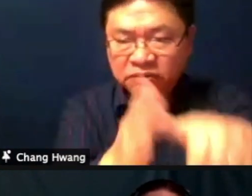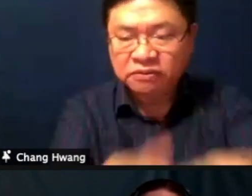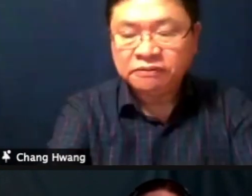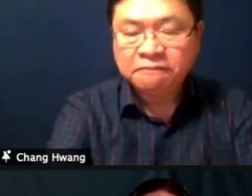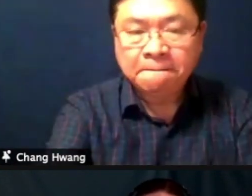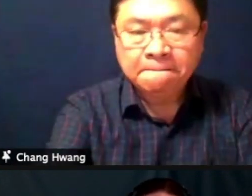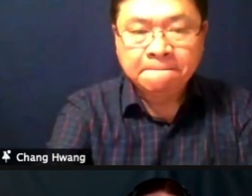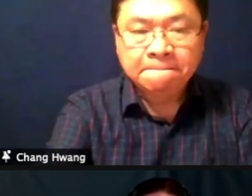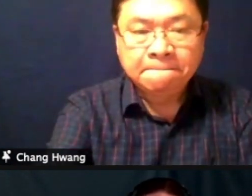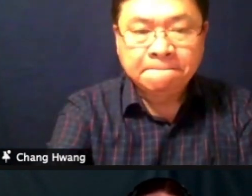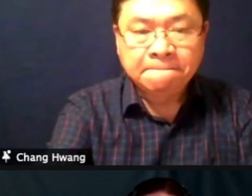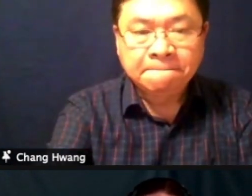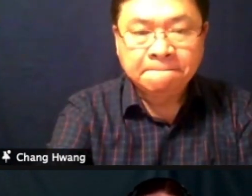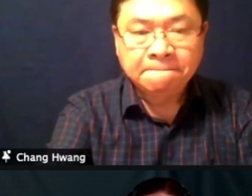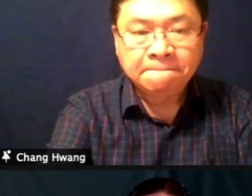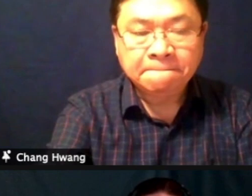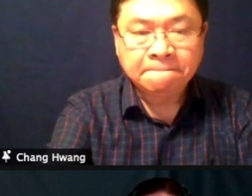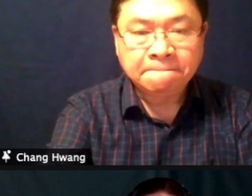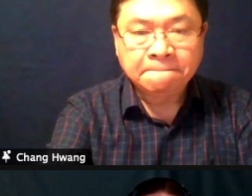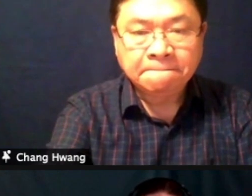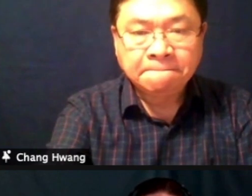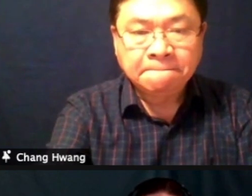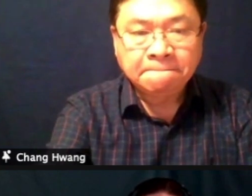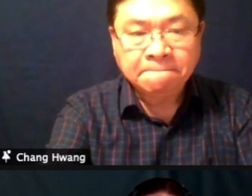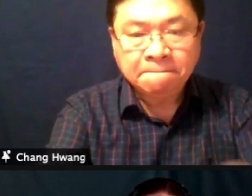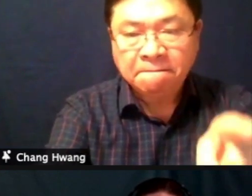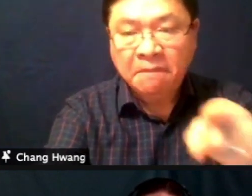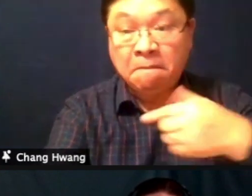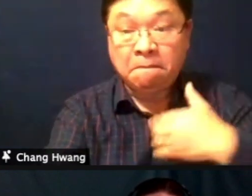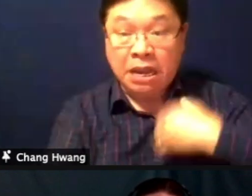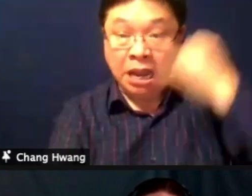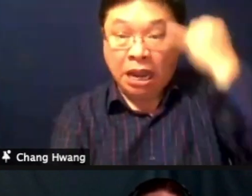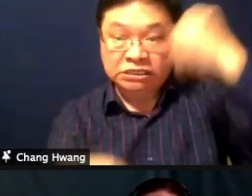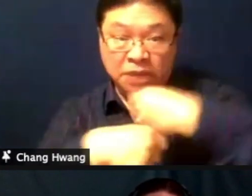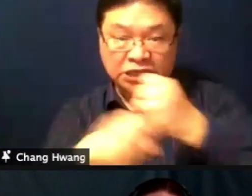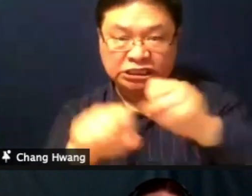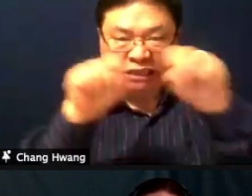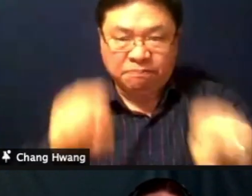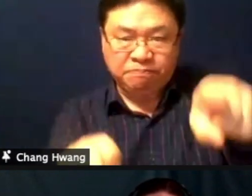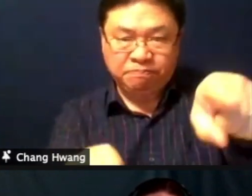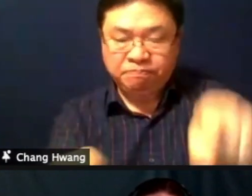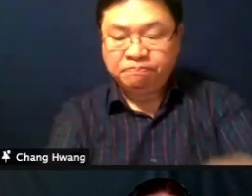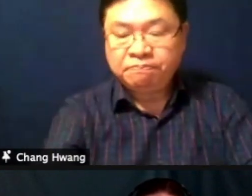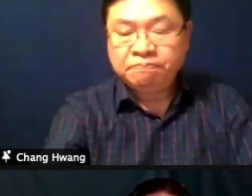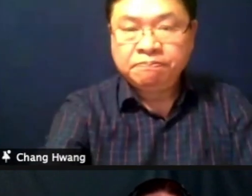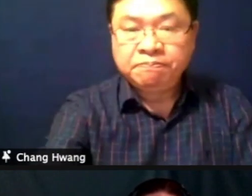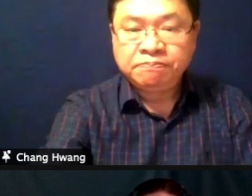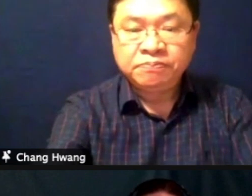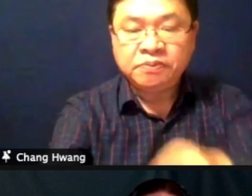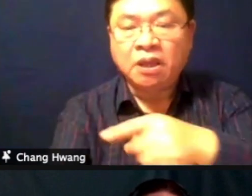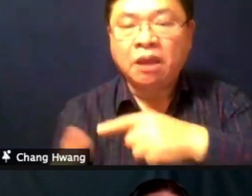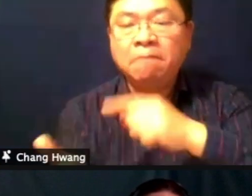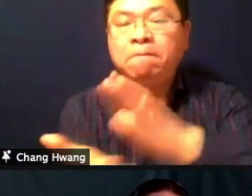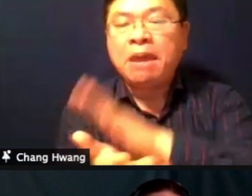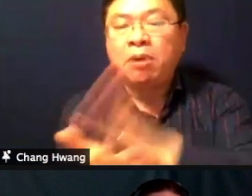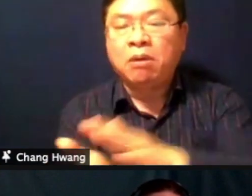them. Again, more analysis will happen later, but that is one possible system. So